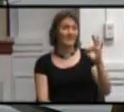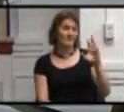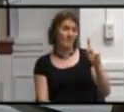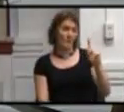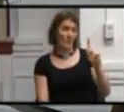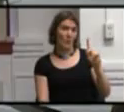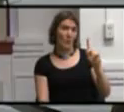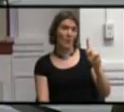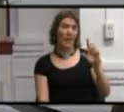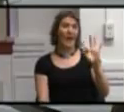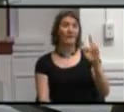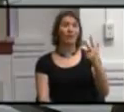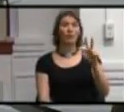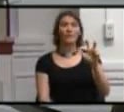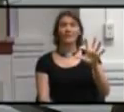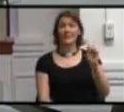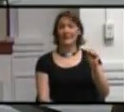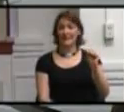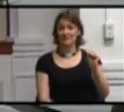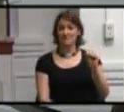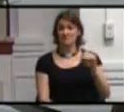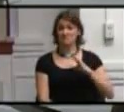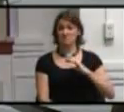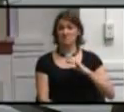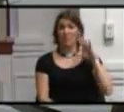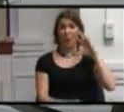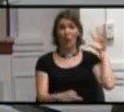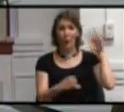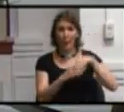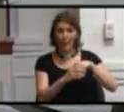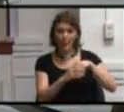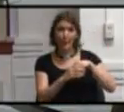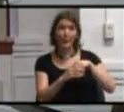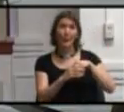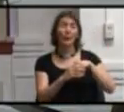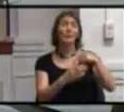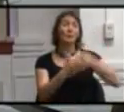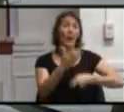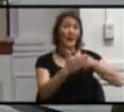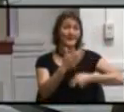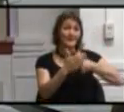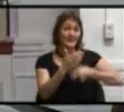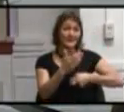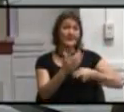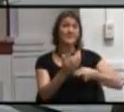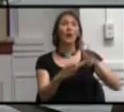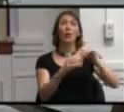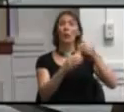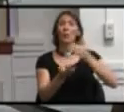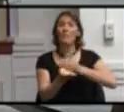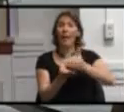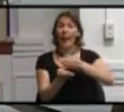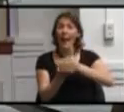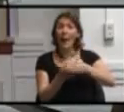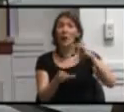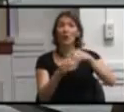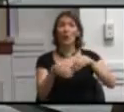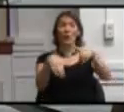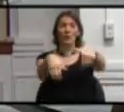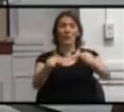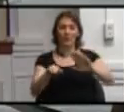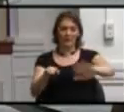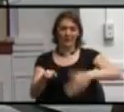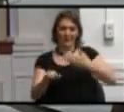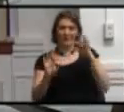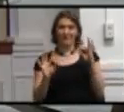Ford F-350. And that will include the price of the plow, bedliner, warranty,